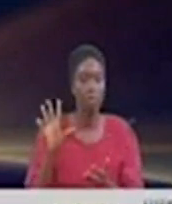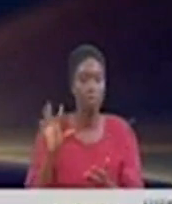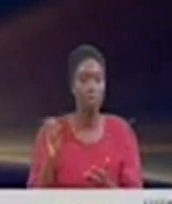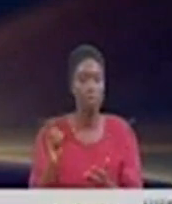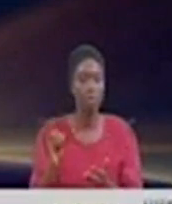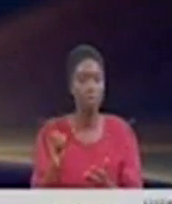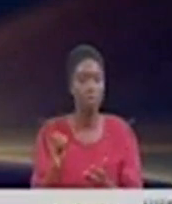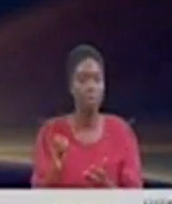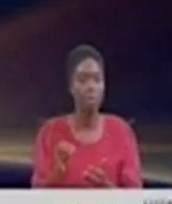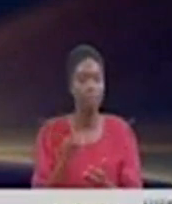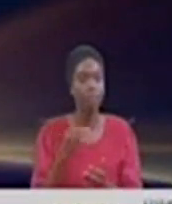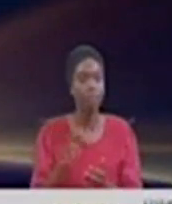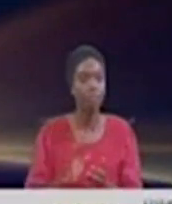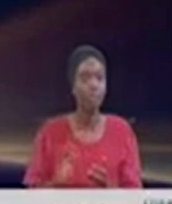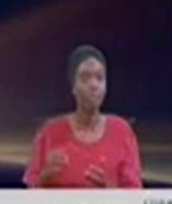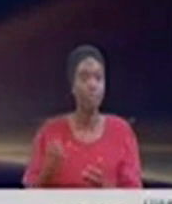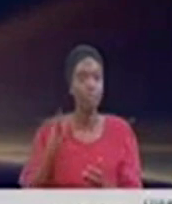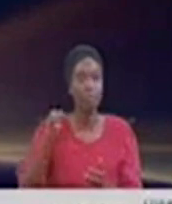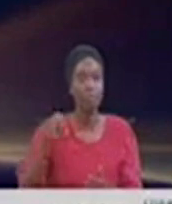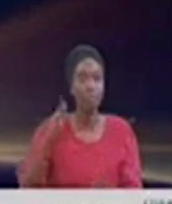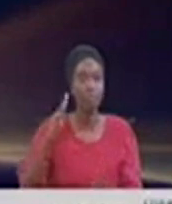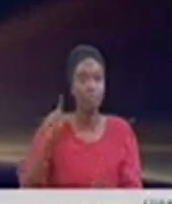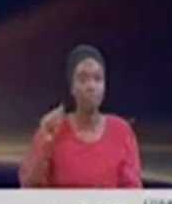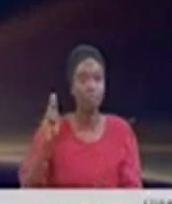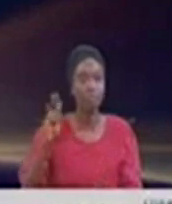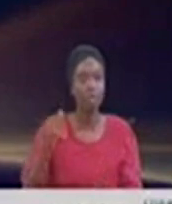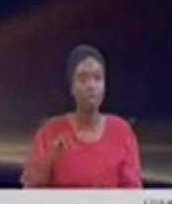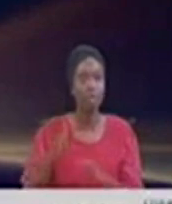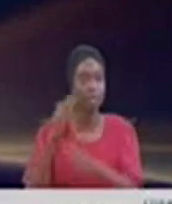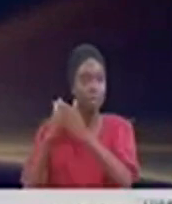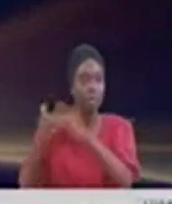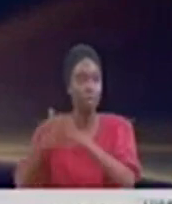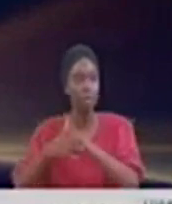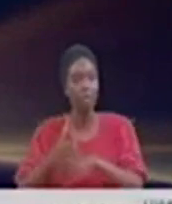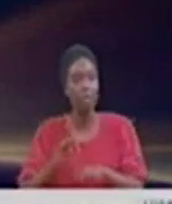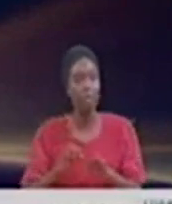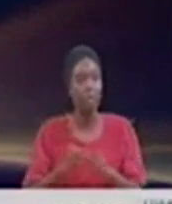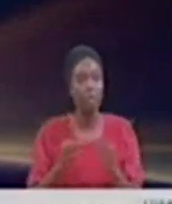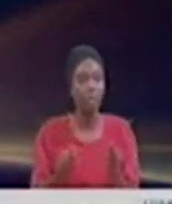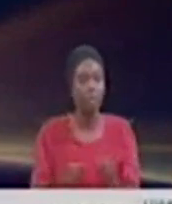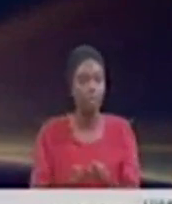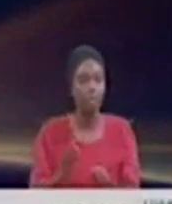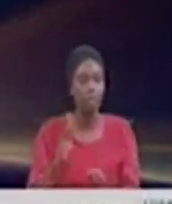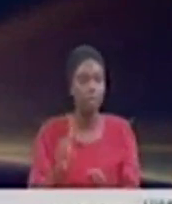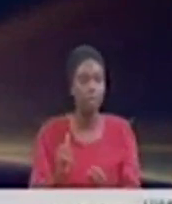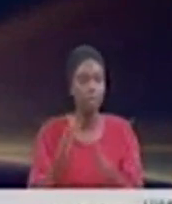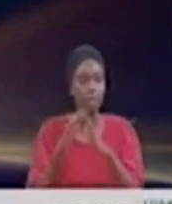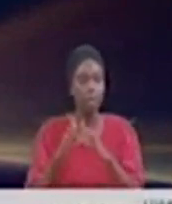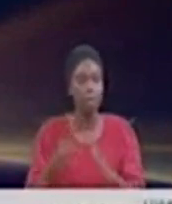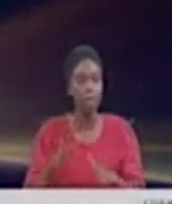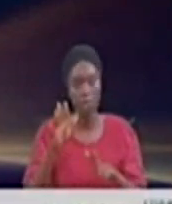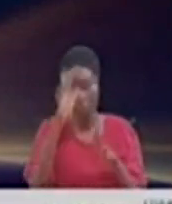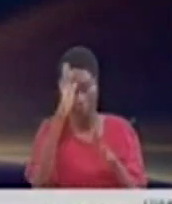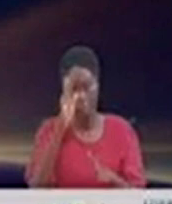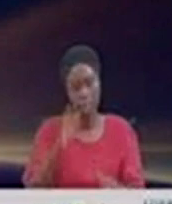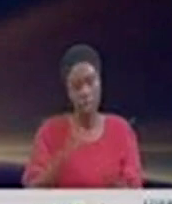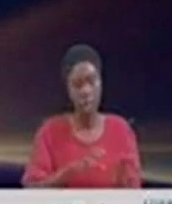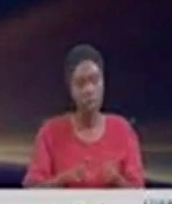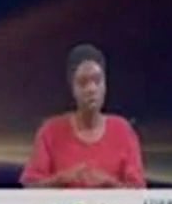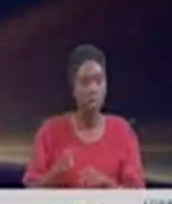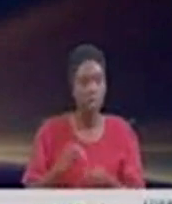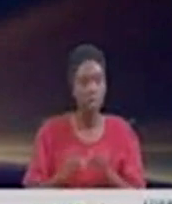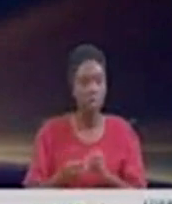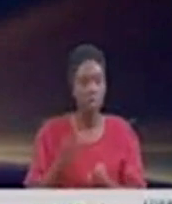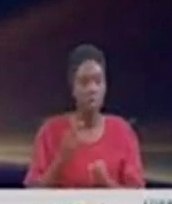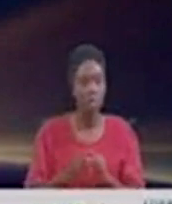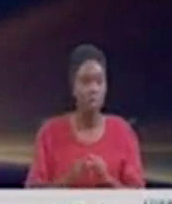45,650. Of the children of Judah, by their generations, after their families, by the house of their fathers, according to